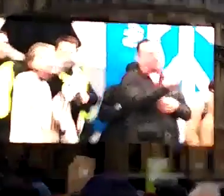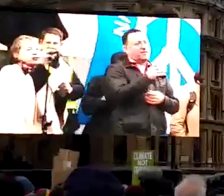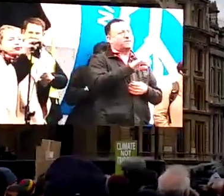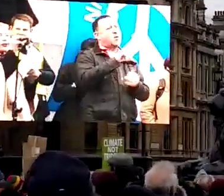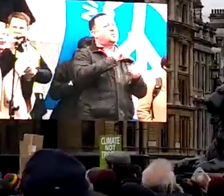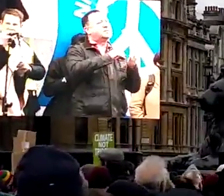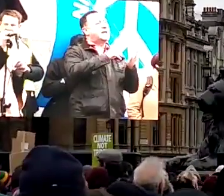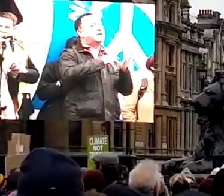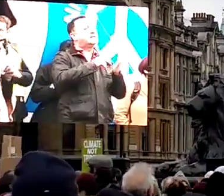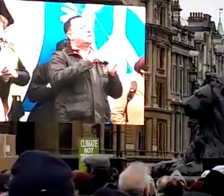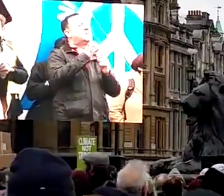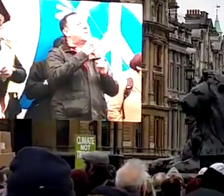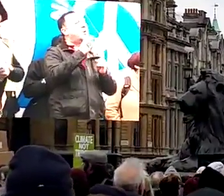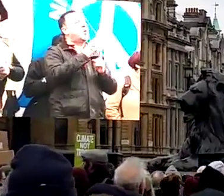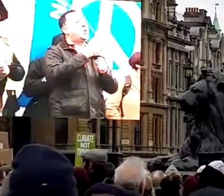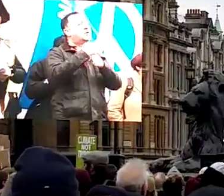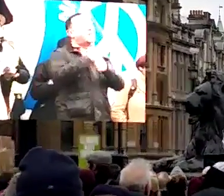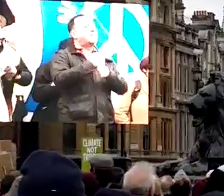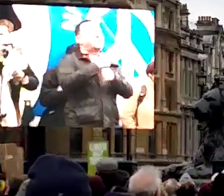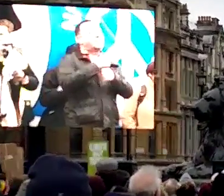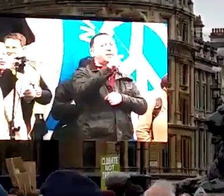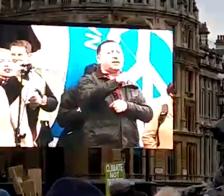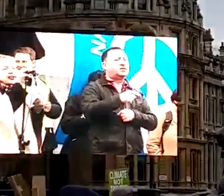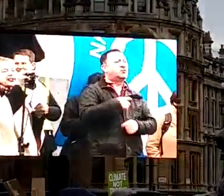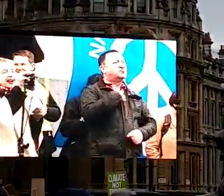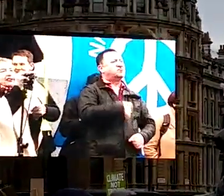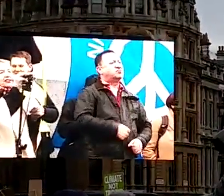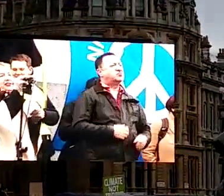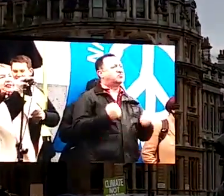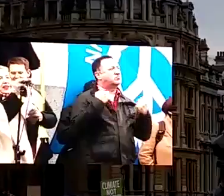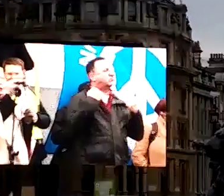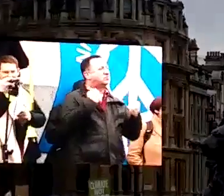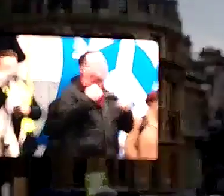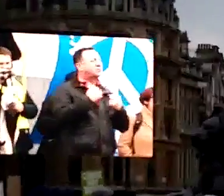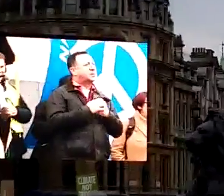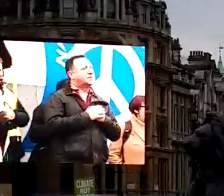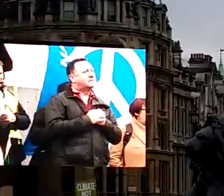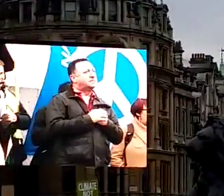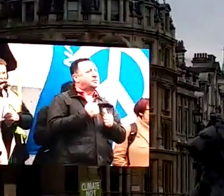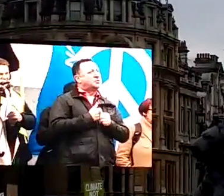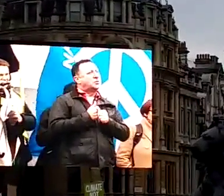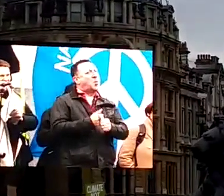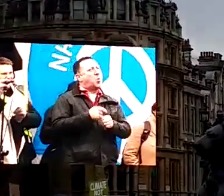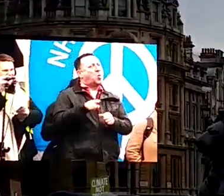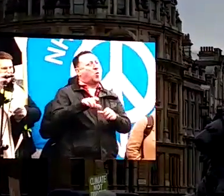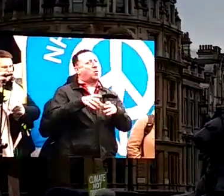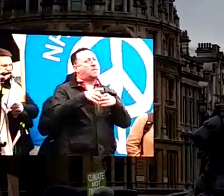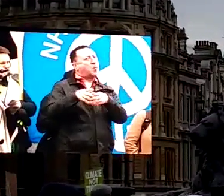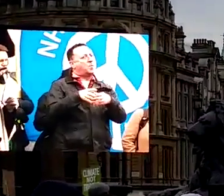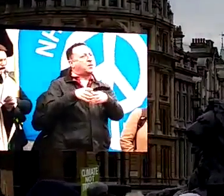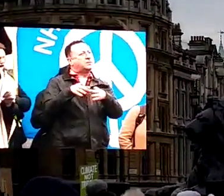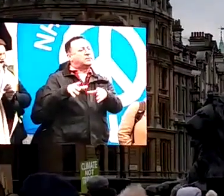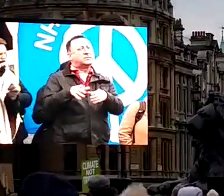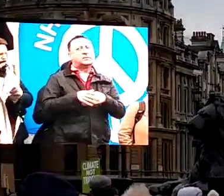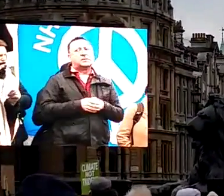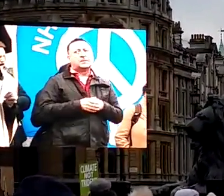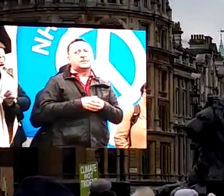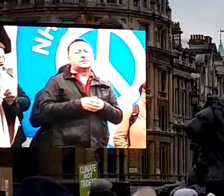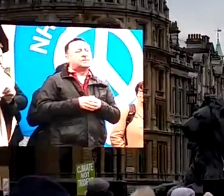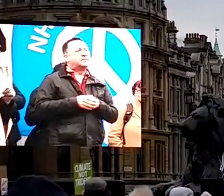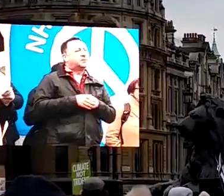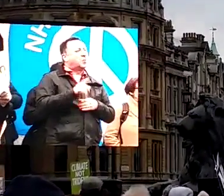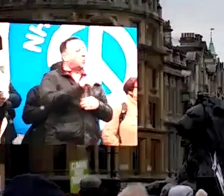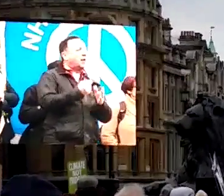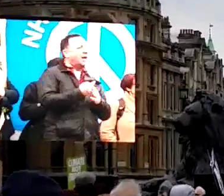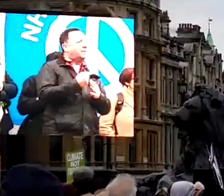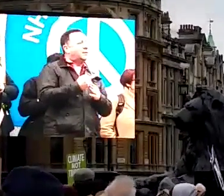St Paul's Cathedral who stood there in solidarity with that movement and eventually